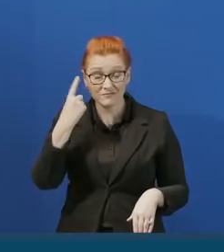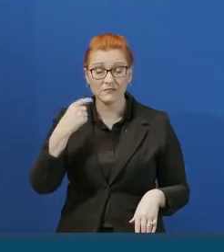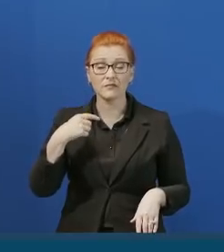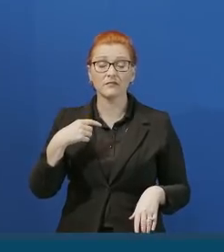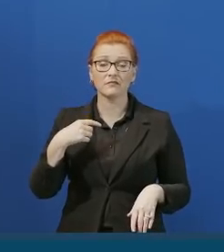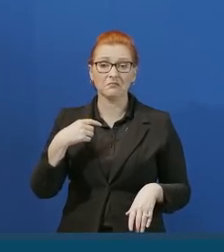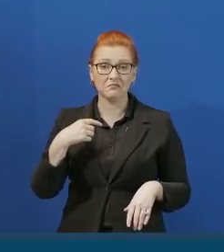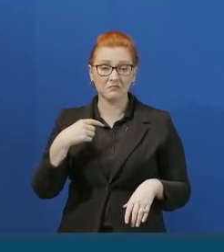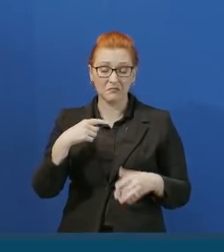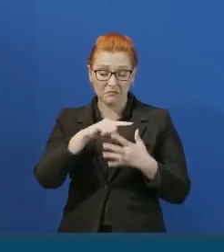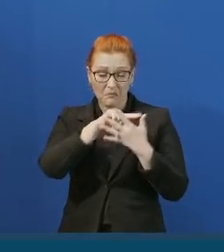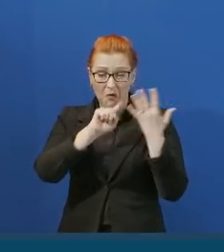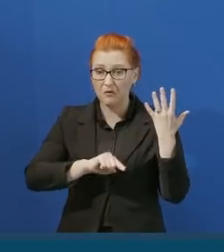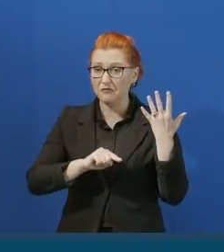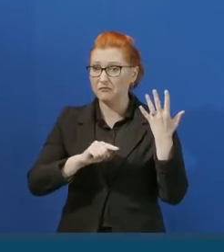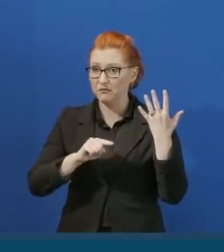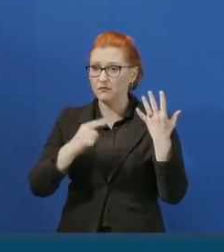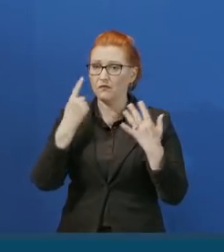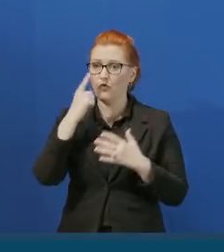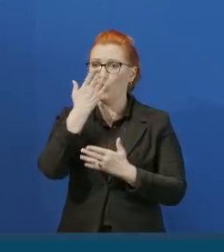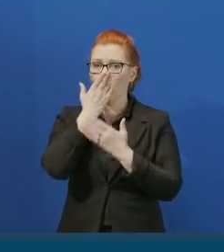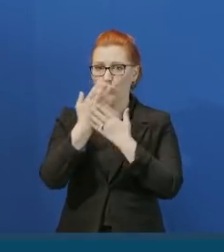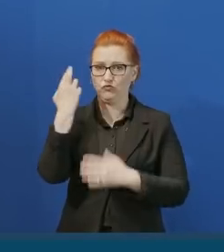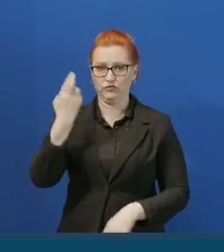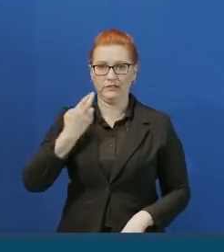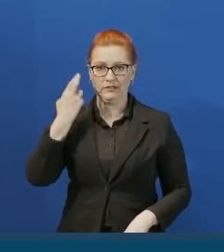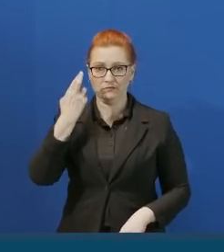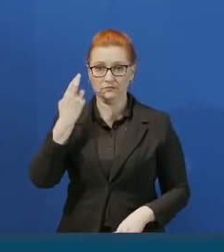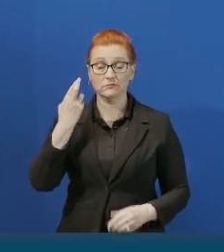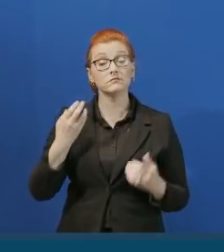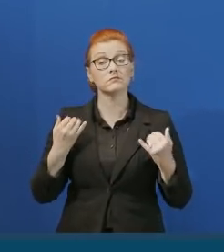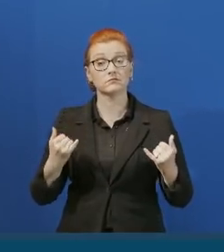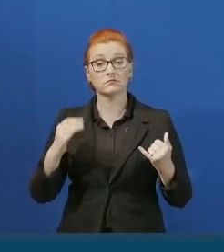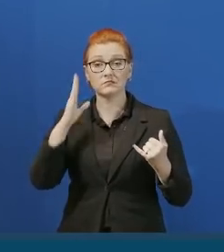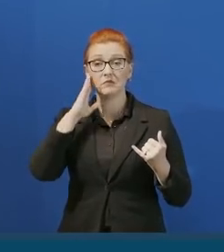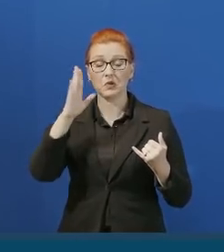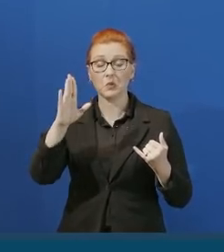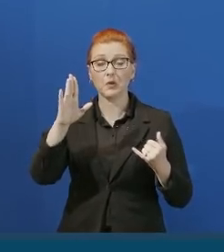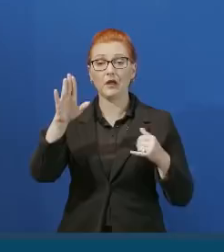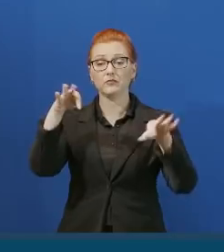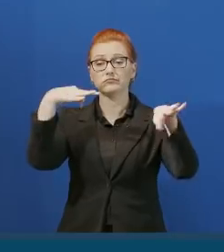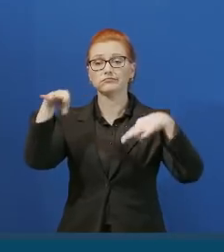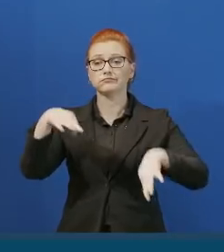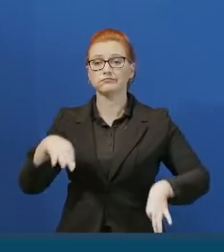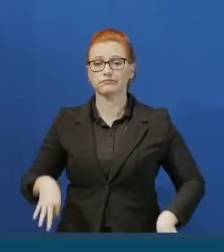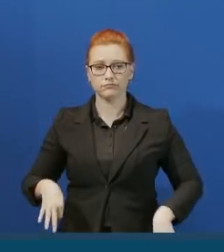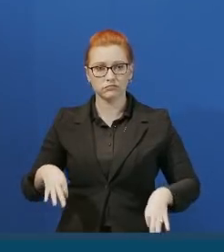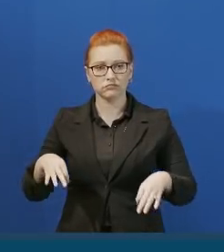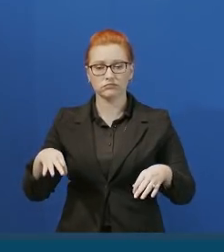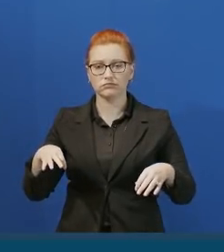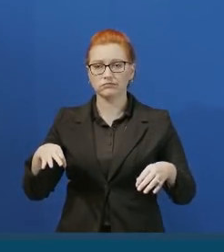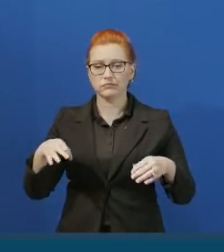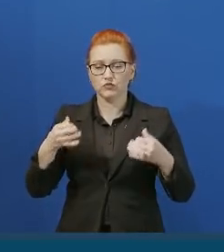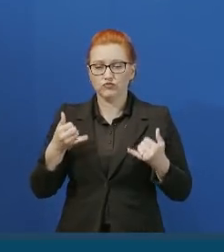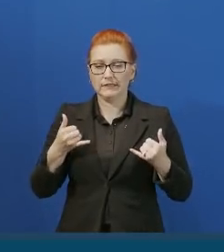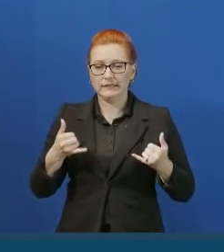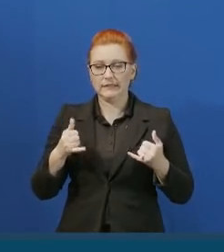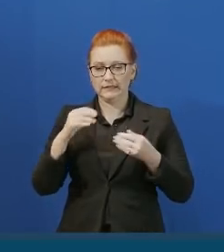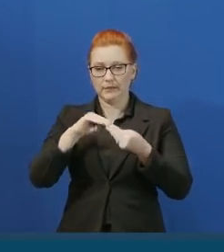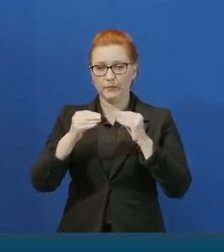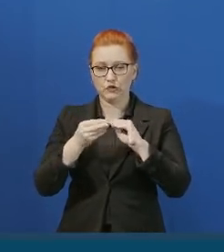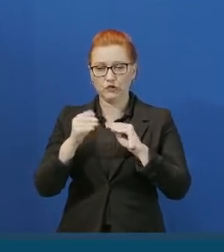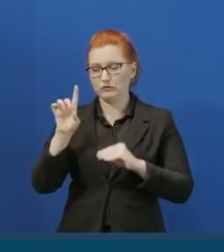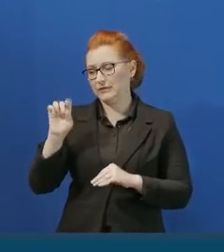latest information and data and where Arizona is today, but I want to just express my